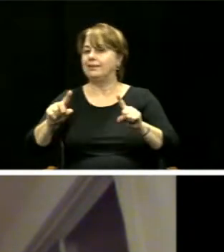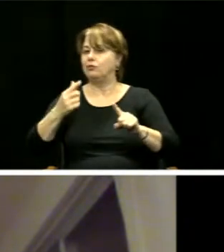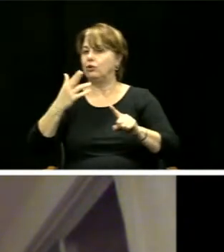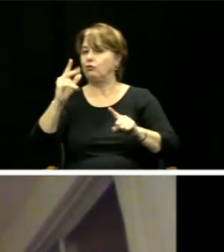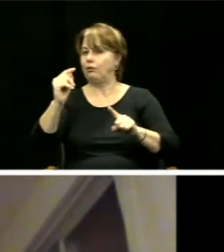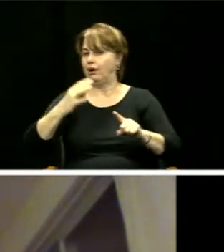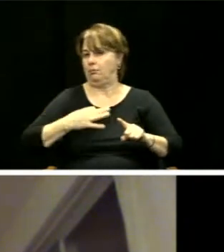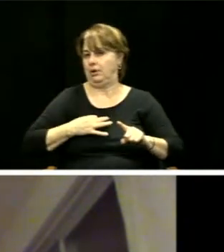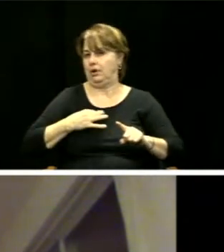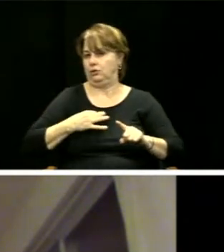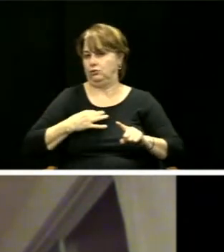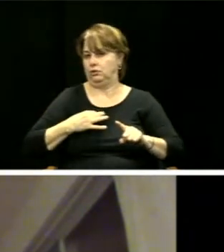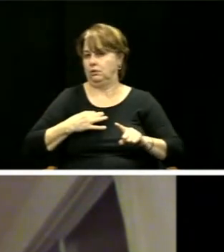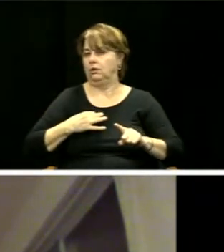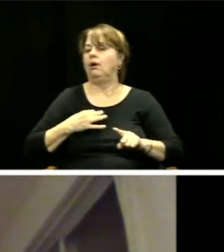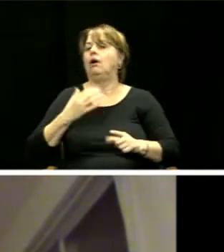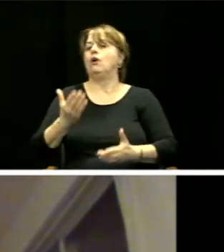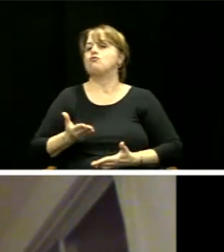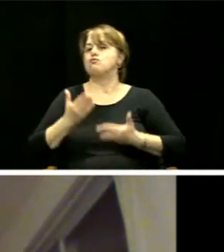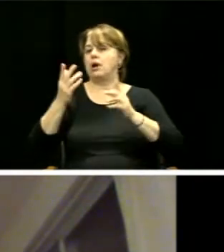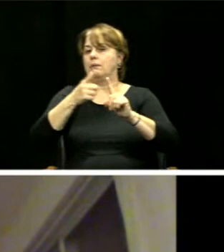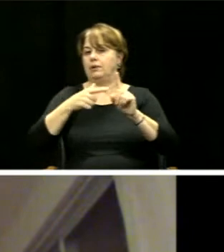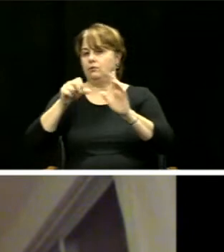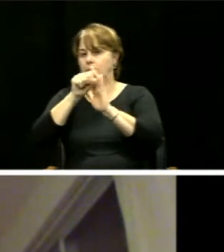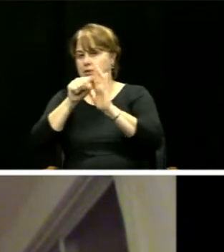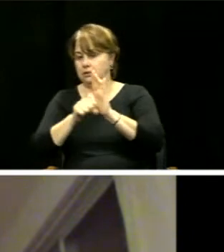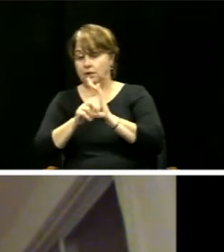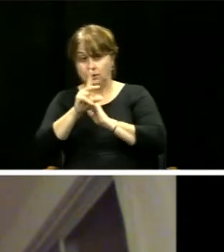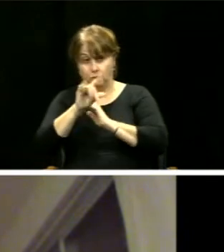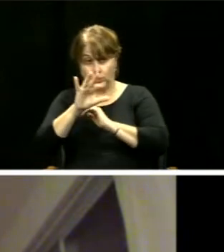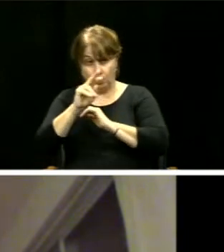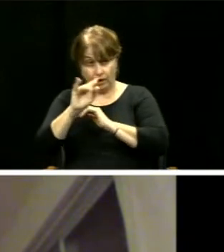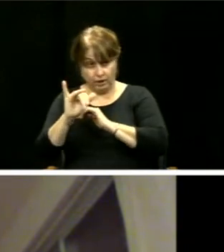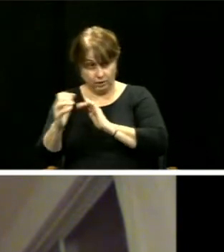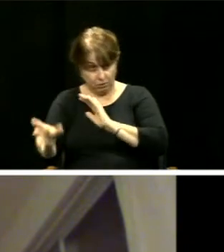that was recommended by the state. I don't know, Dwayne, if you want to add anything to that.